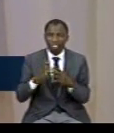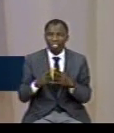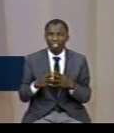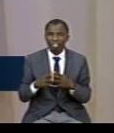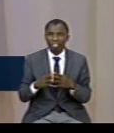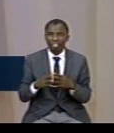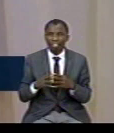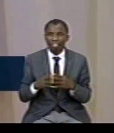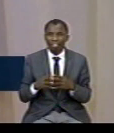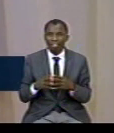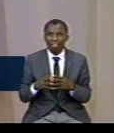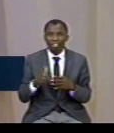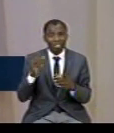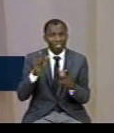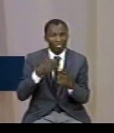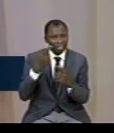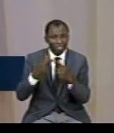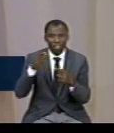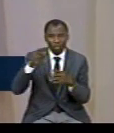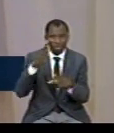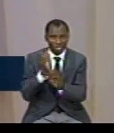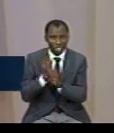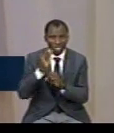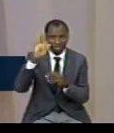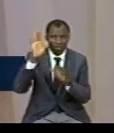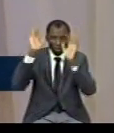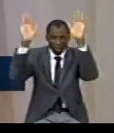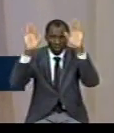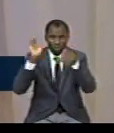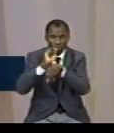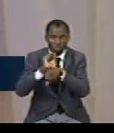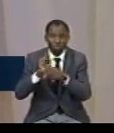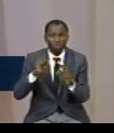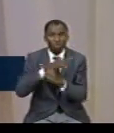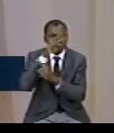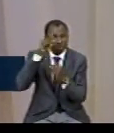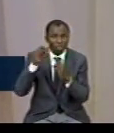Then you get your miracle while you listen to testimonies of other people.